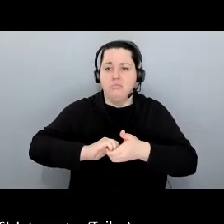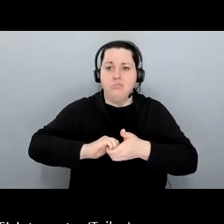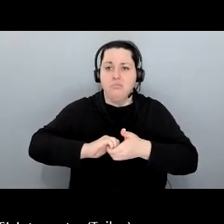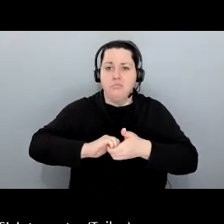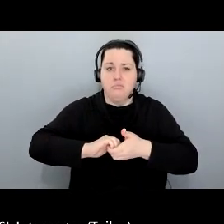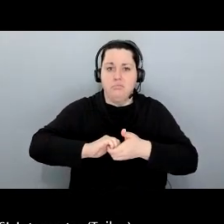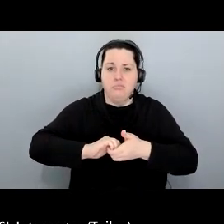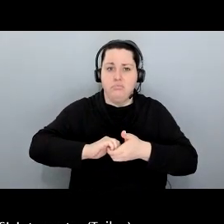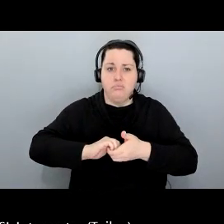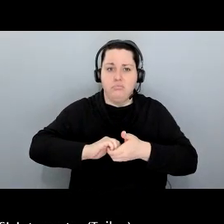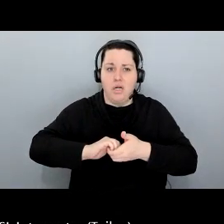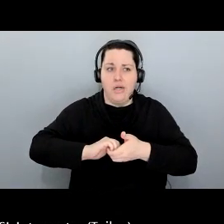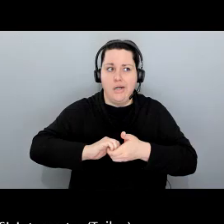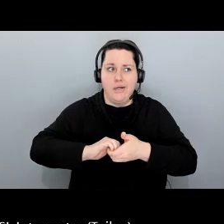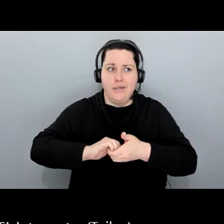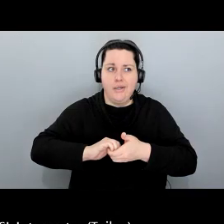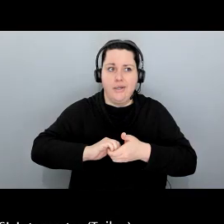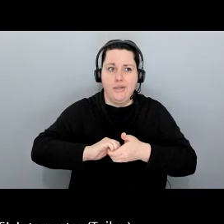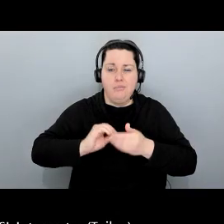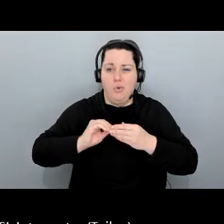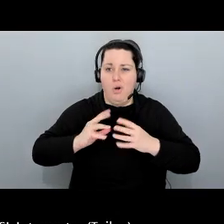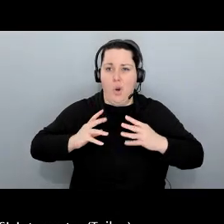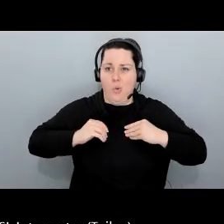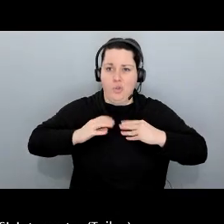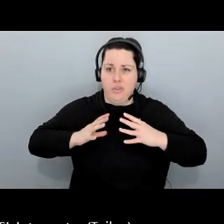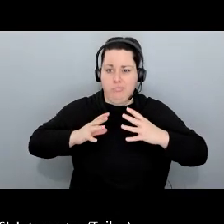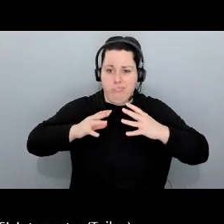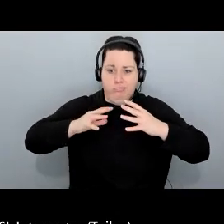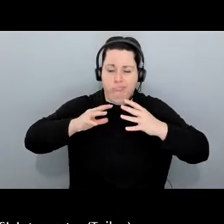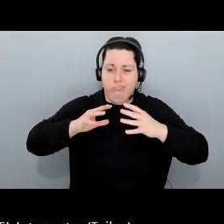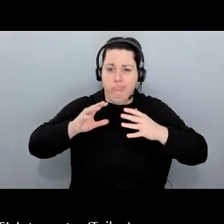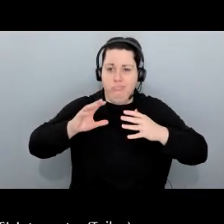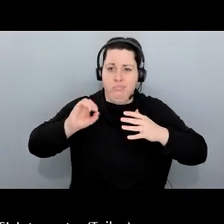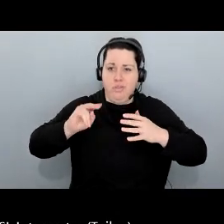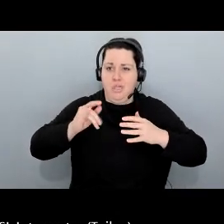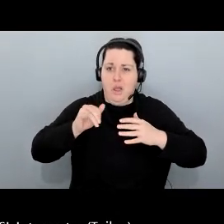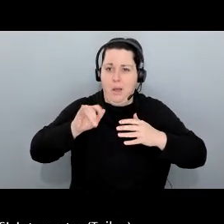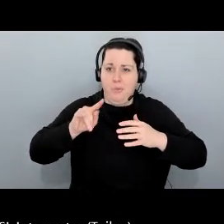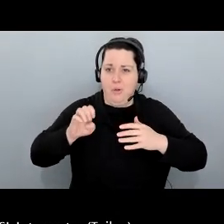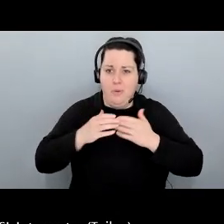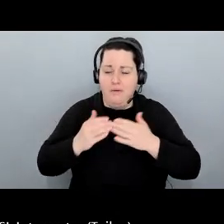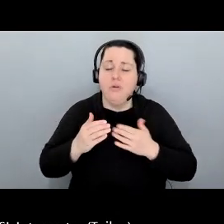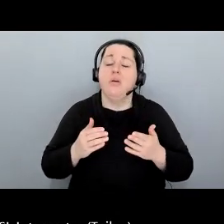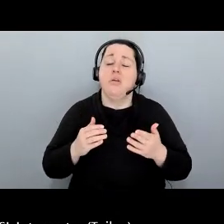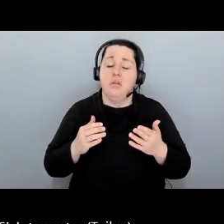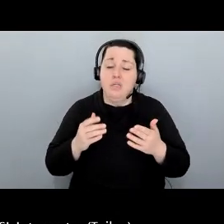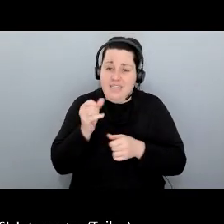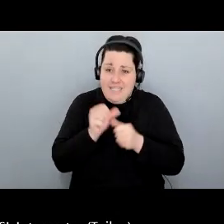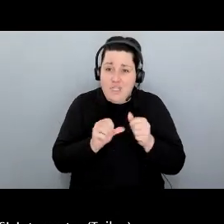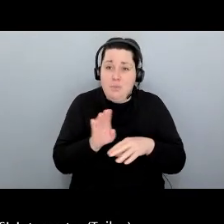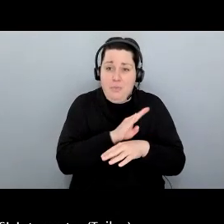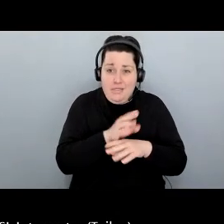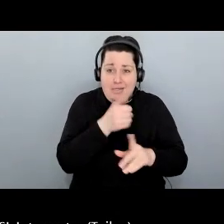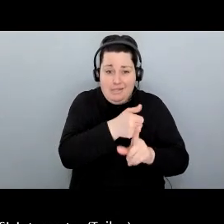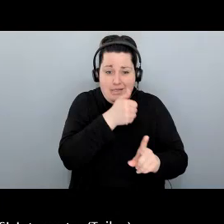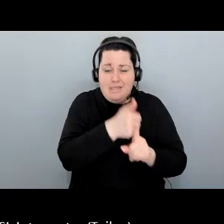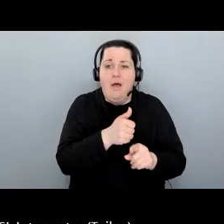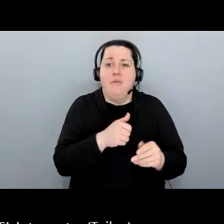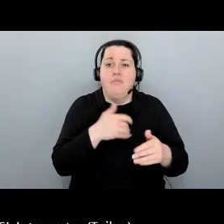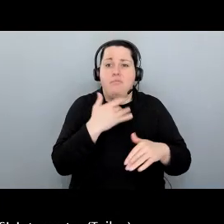know, ownership conglomerate, whatever you want to call it, each business would be eligible for, up